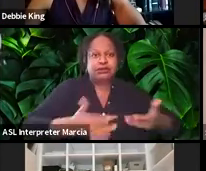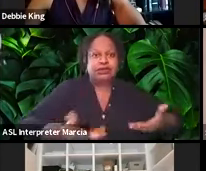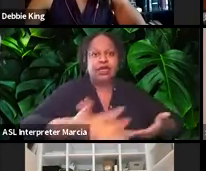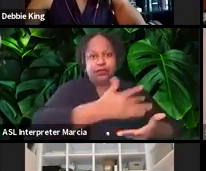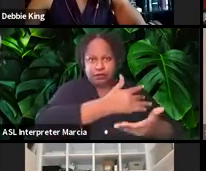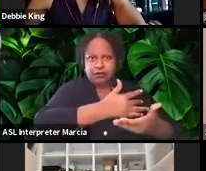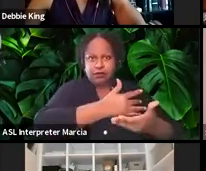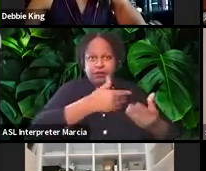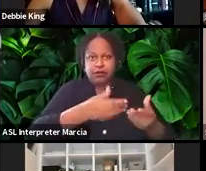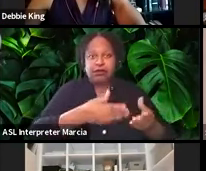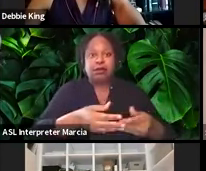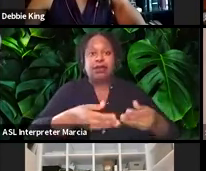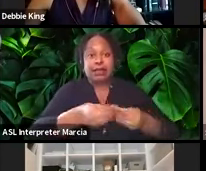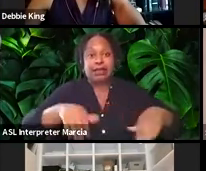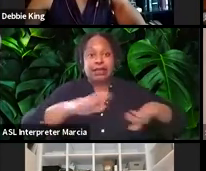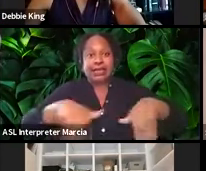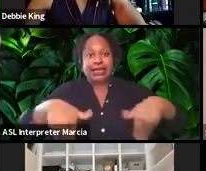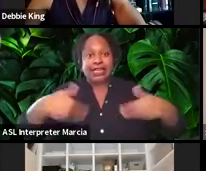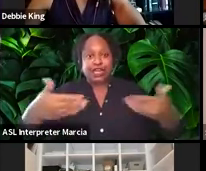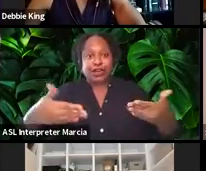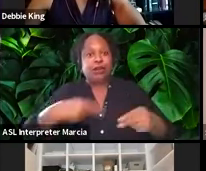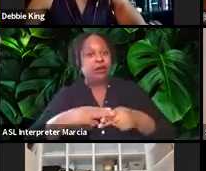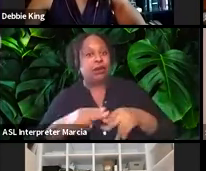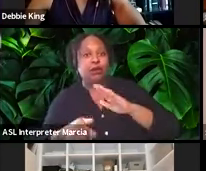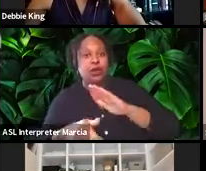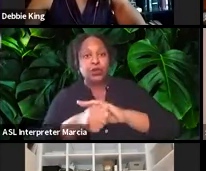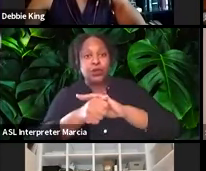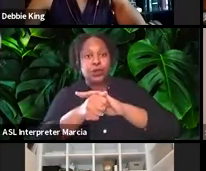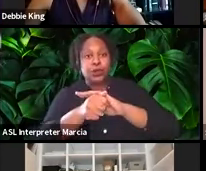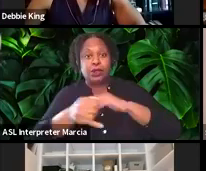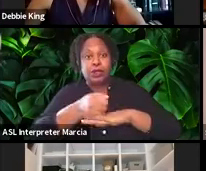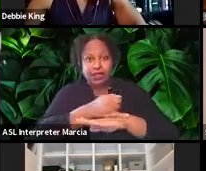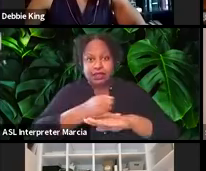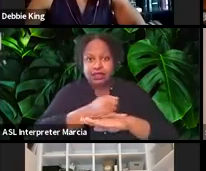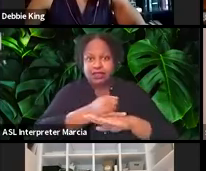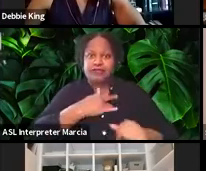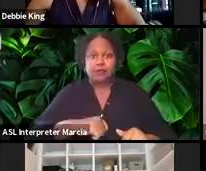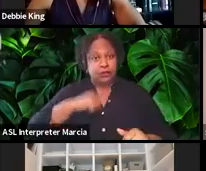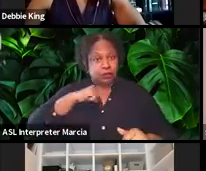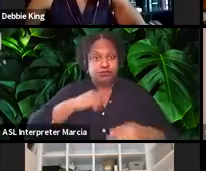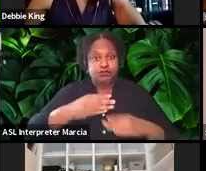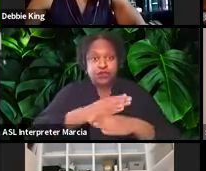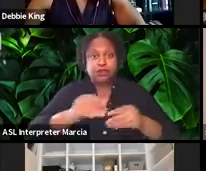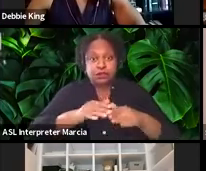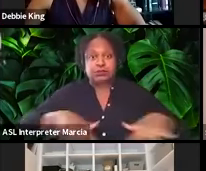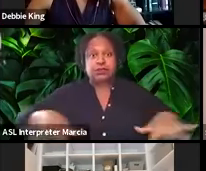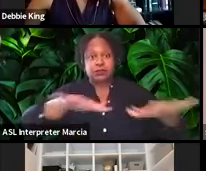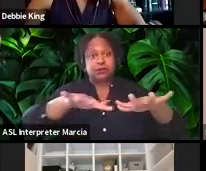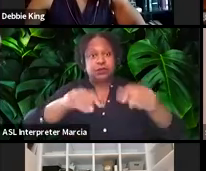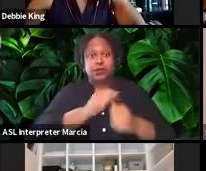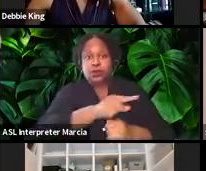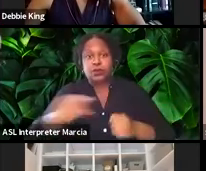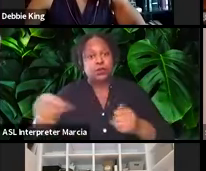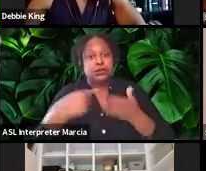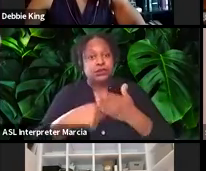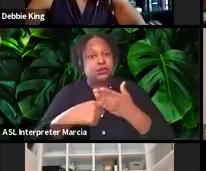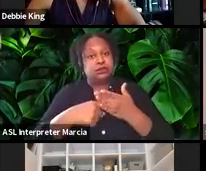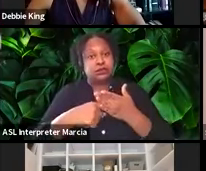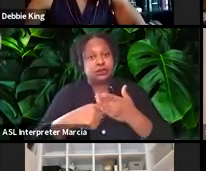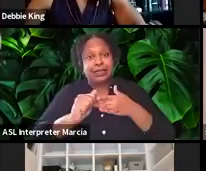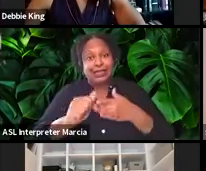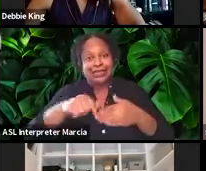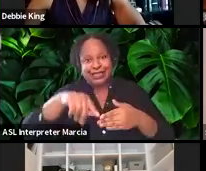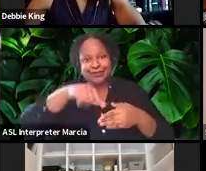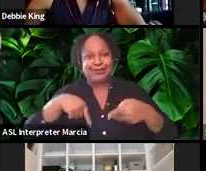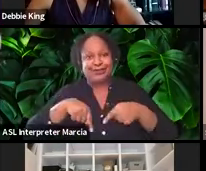Island. Although we are pleased to be sharing space with all of you today for this discussion of Leading While Black, it is